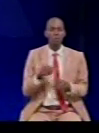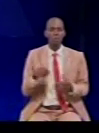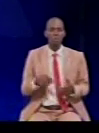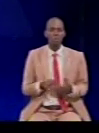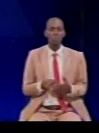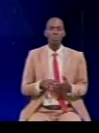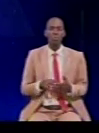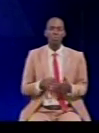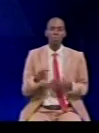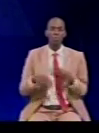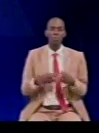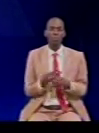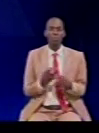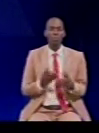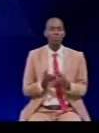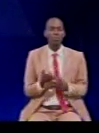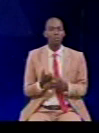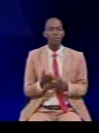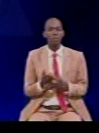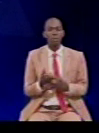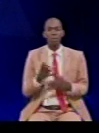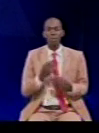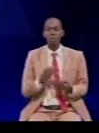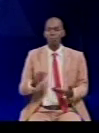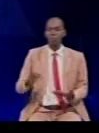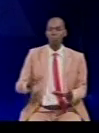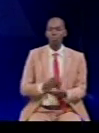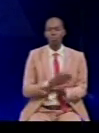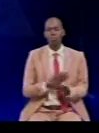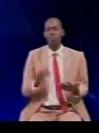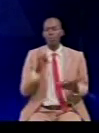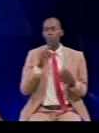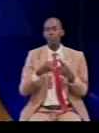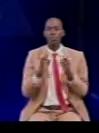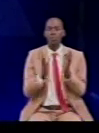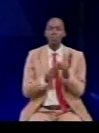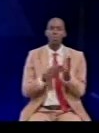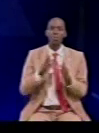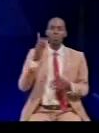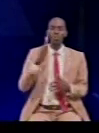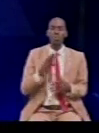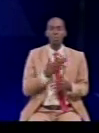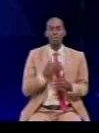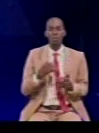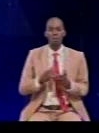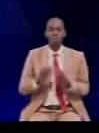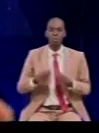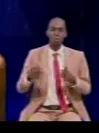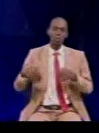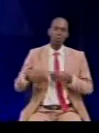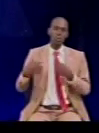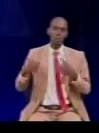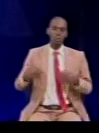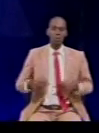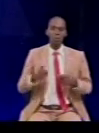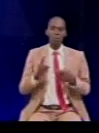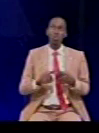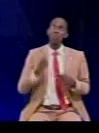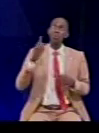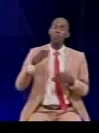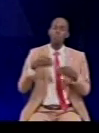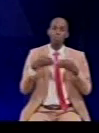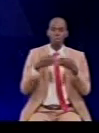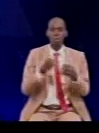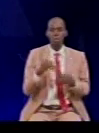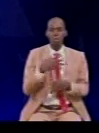through us. And music evokes praise to God, and it opens our hearts to receive direction and vision